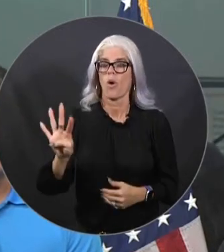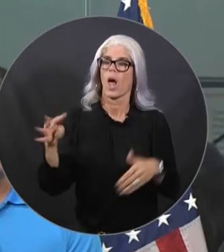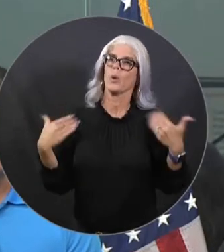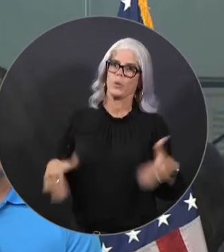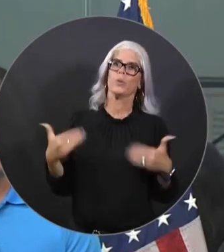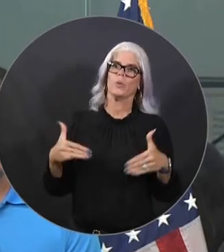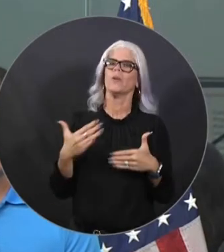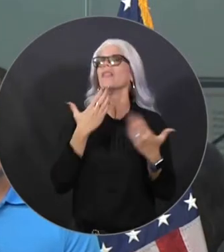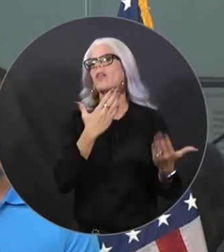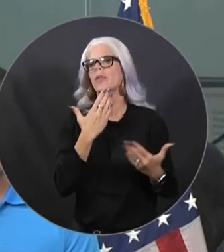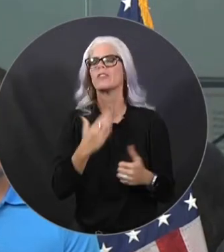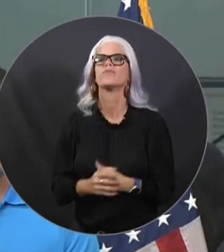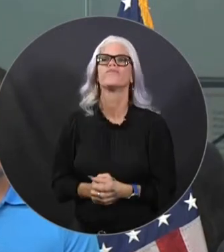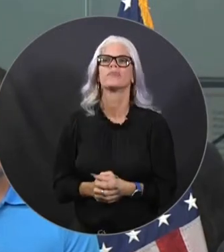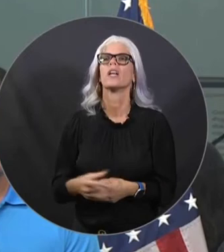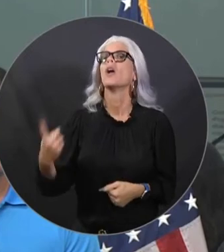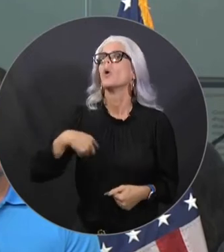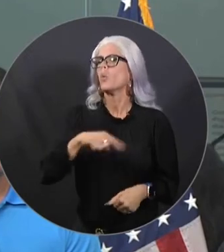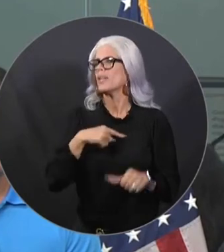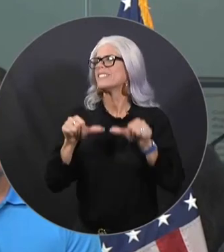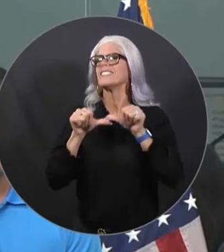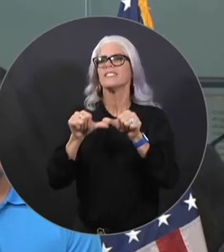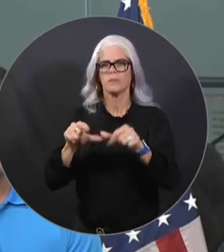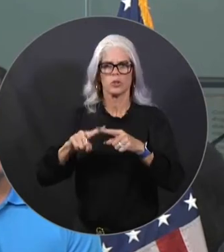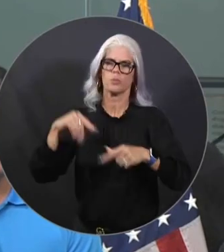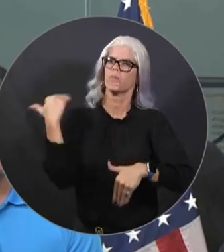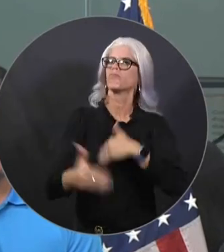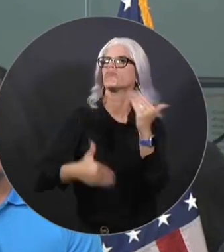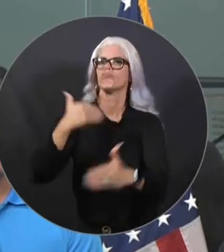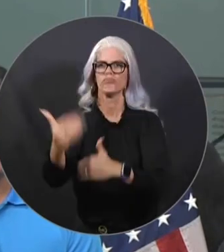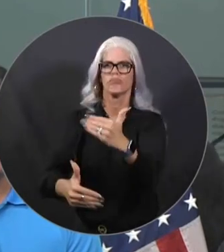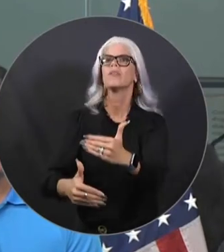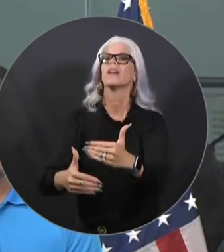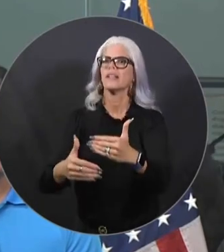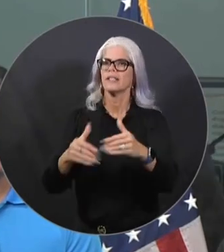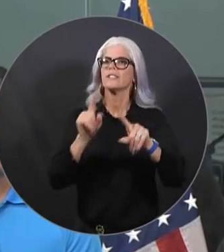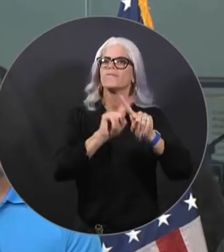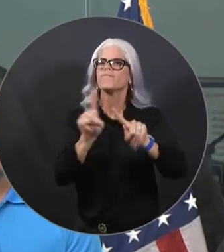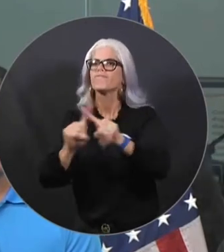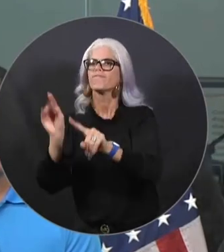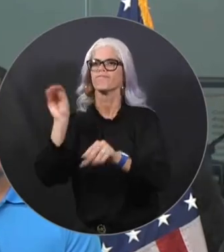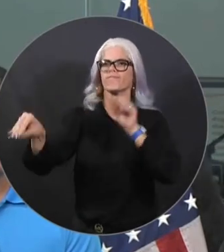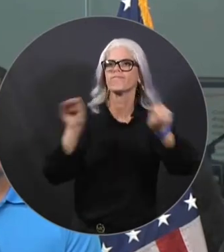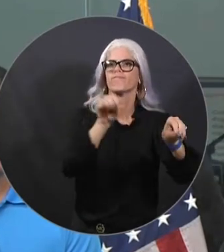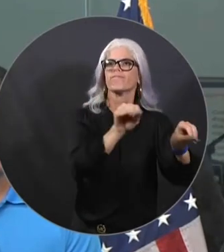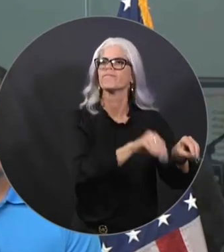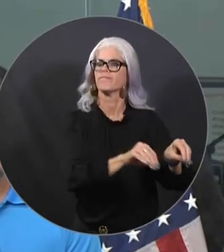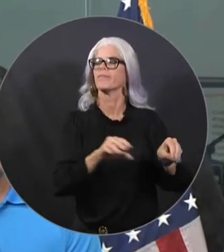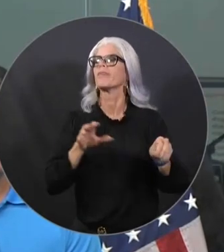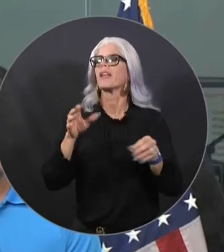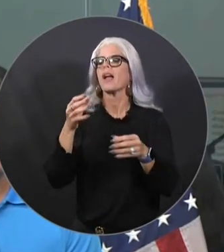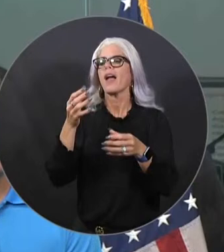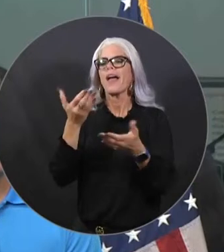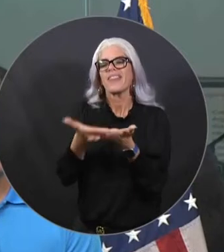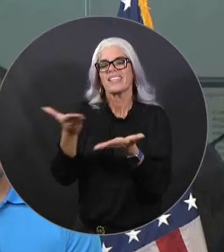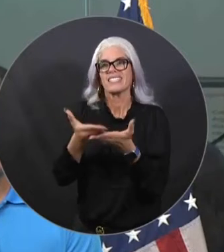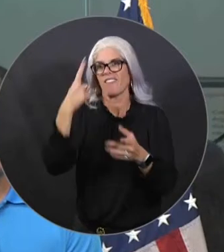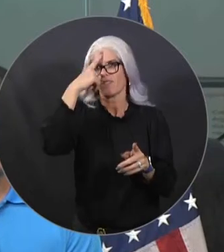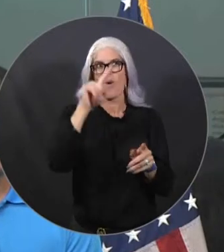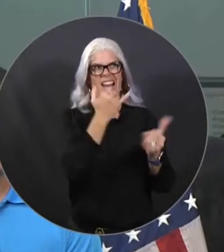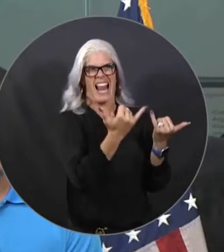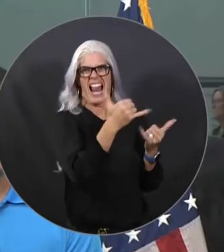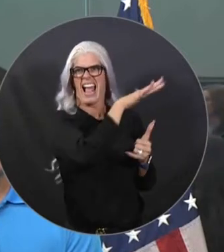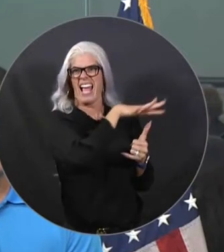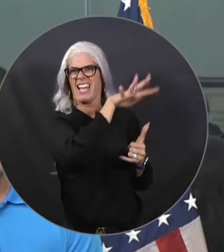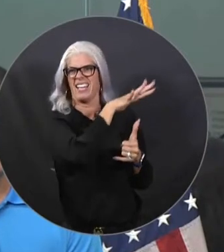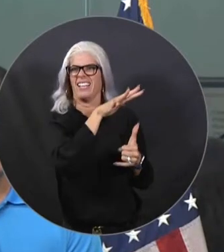We continue to mobilize additional resources to impacted areas. Specifically today, we did more than 400 bottles of